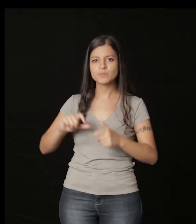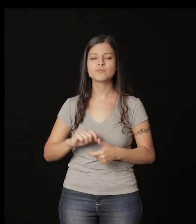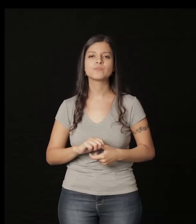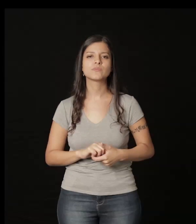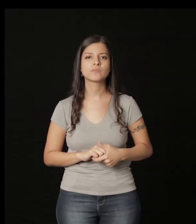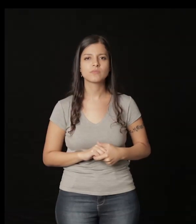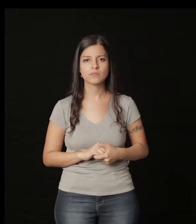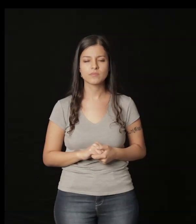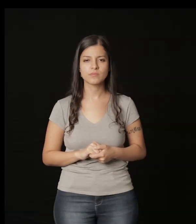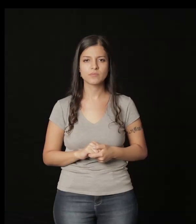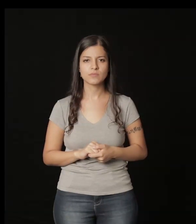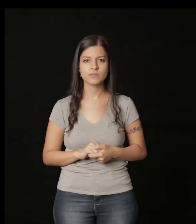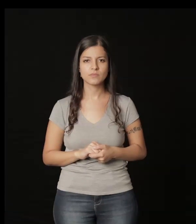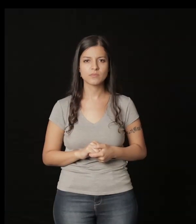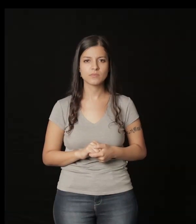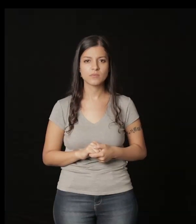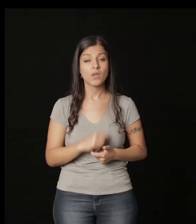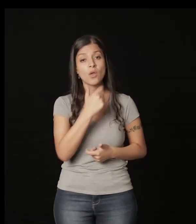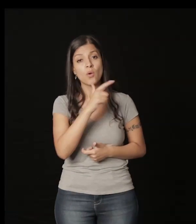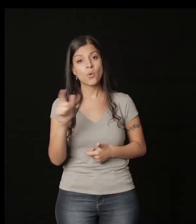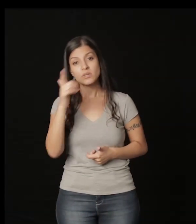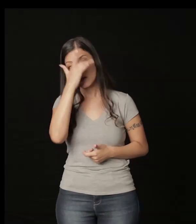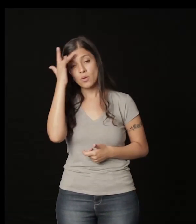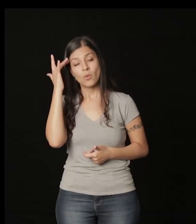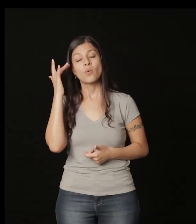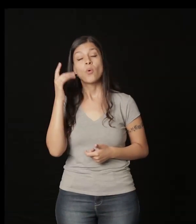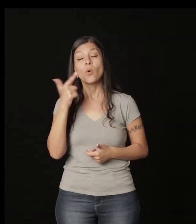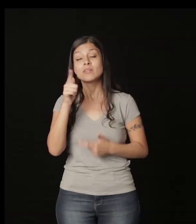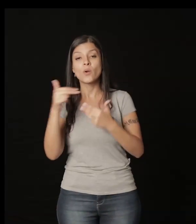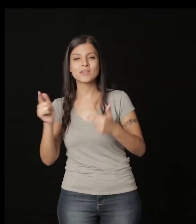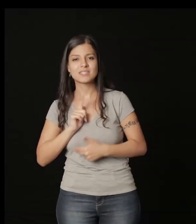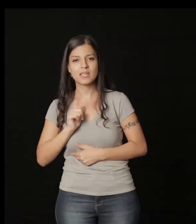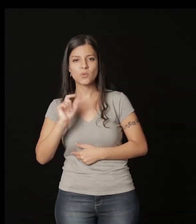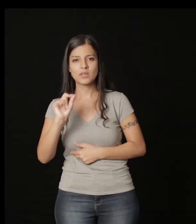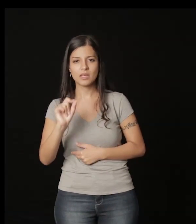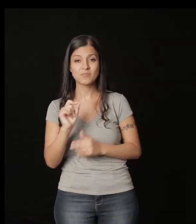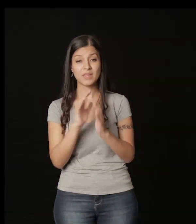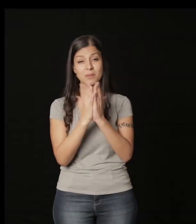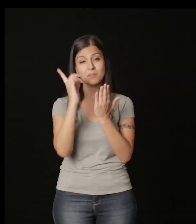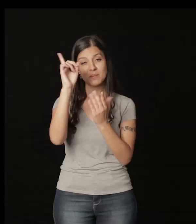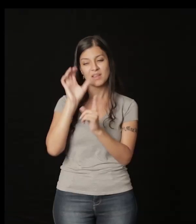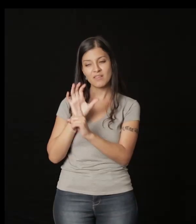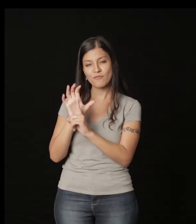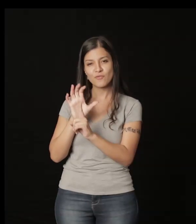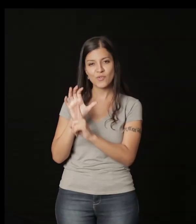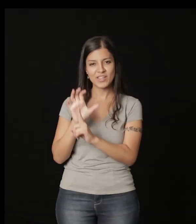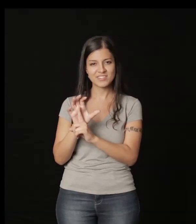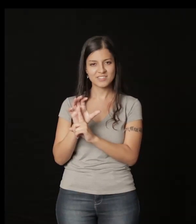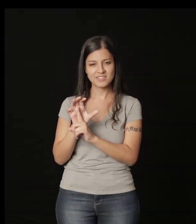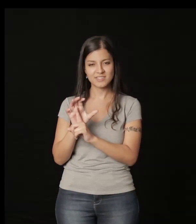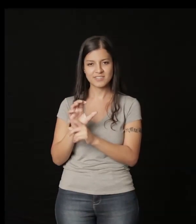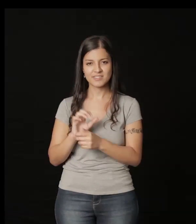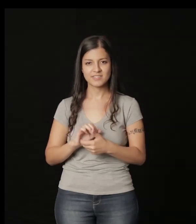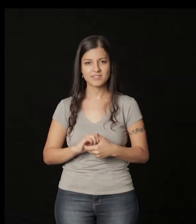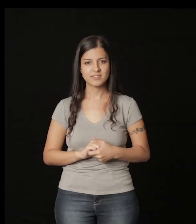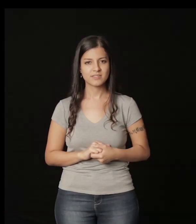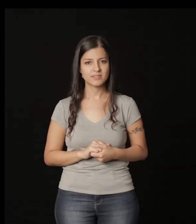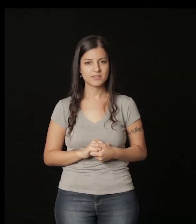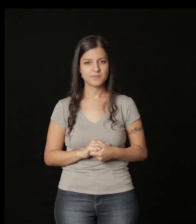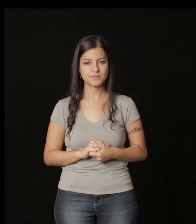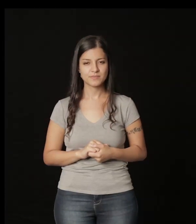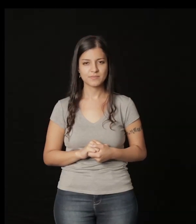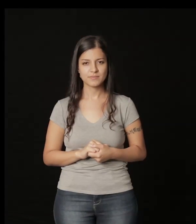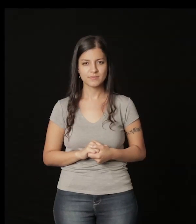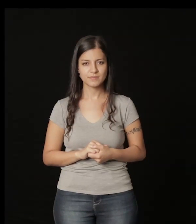earlier. And so we thought, the other thing about the history of photography is it has a kind of biblical scale to it. Since